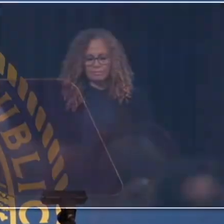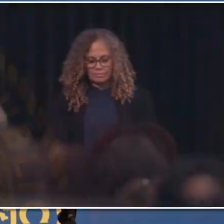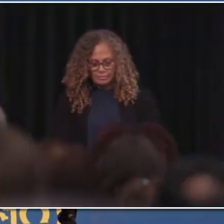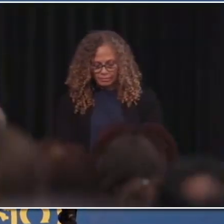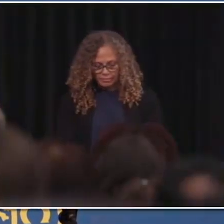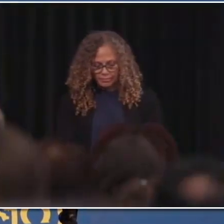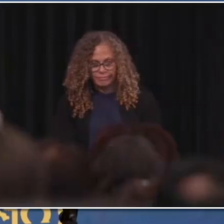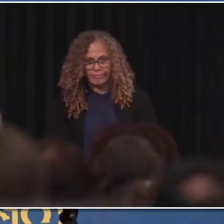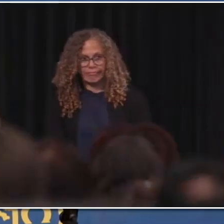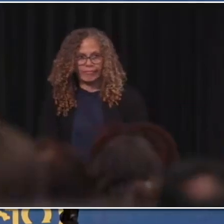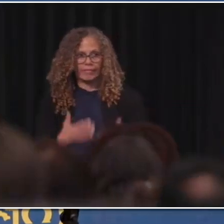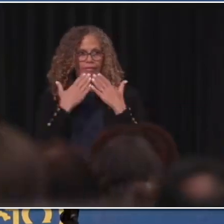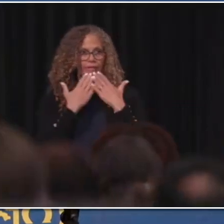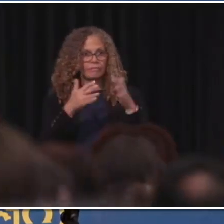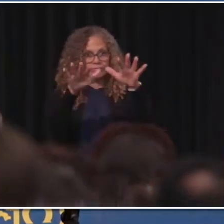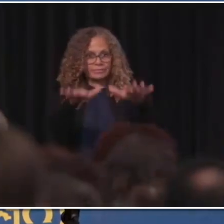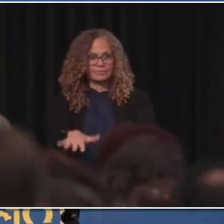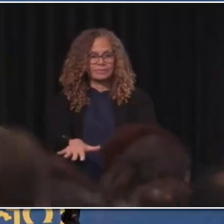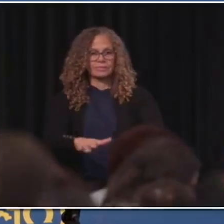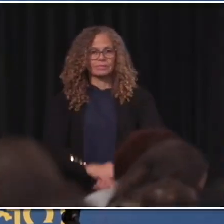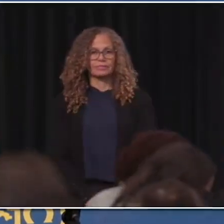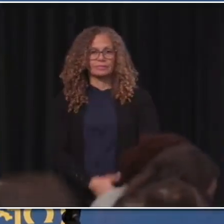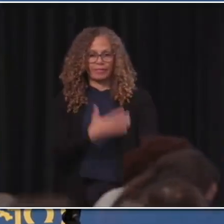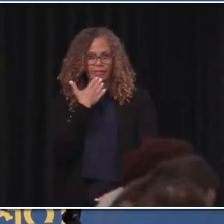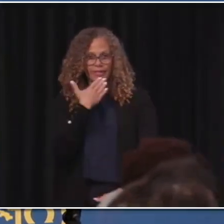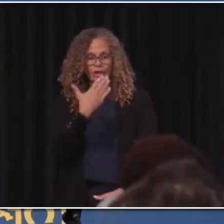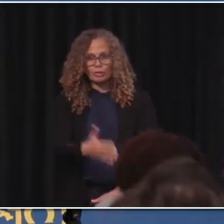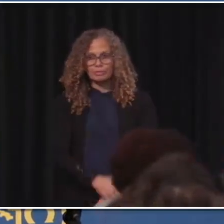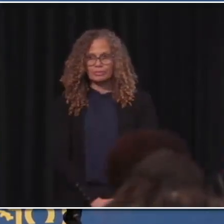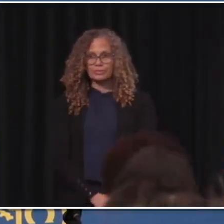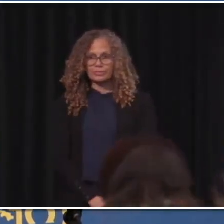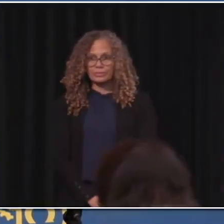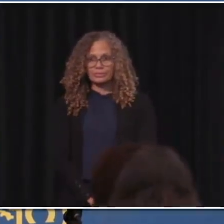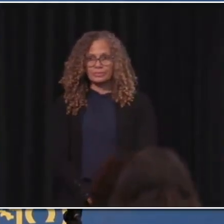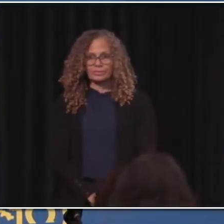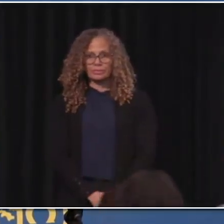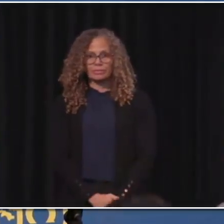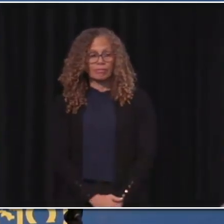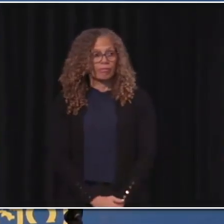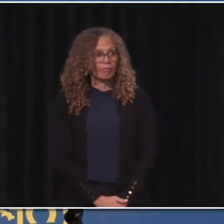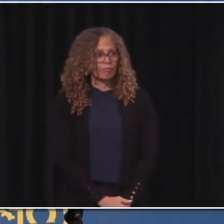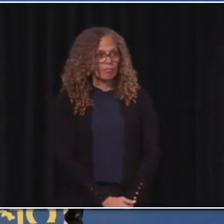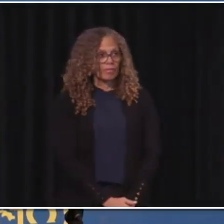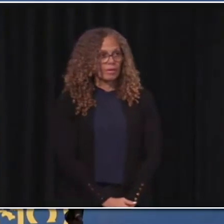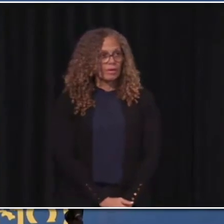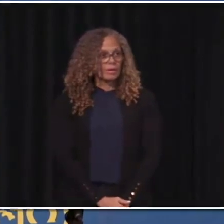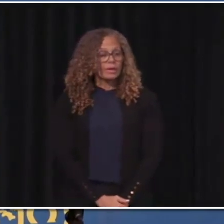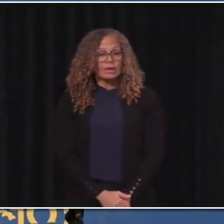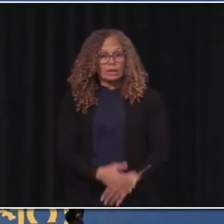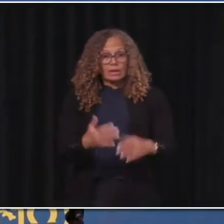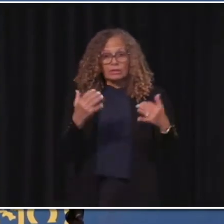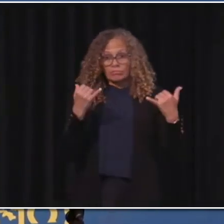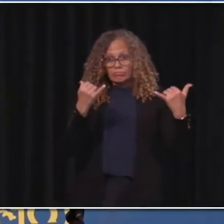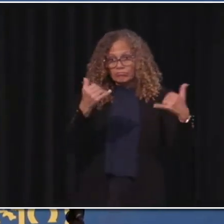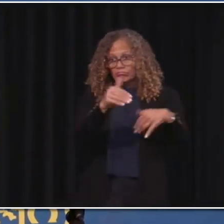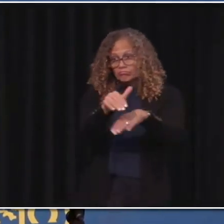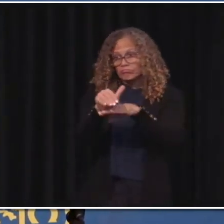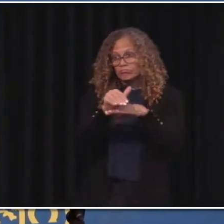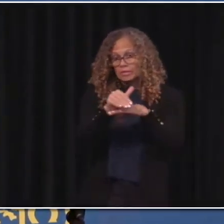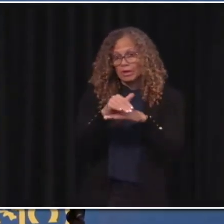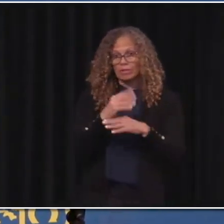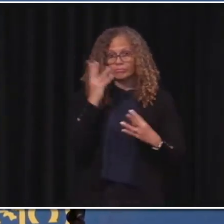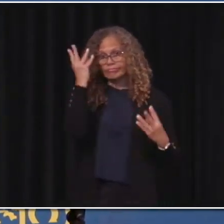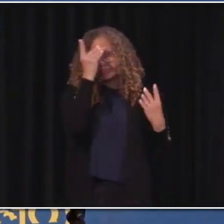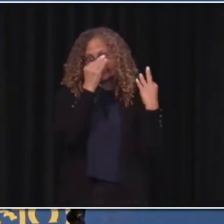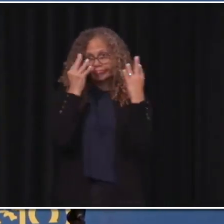And with gratitude, you may all be seated. Thank you so much. Tonight, as we gather to reflect on where